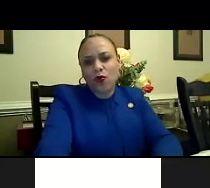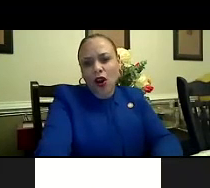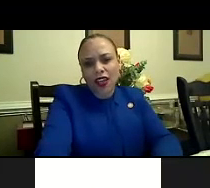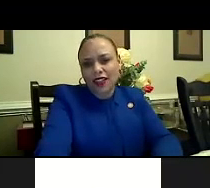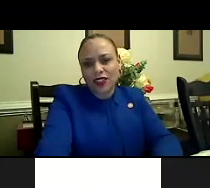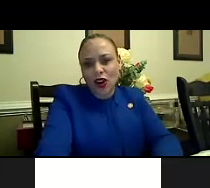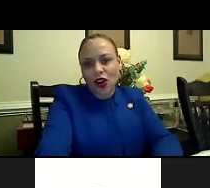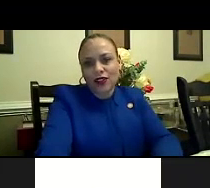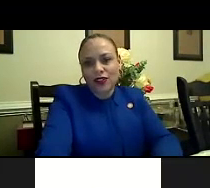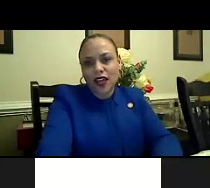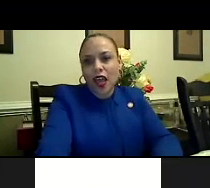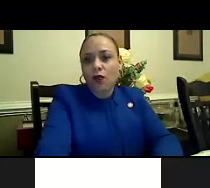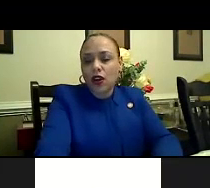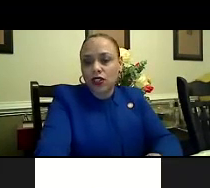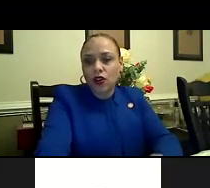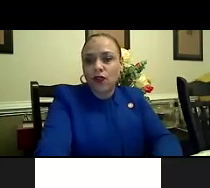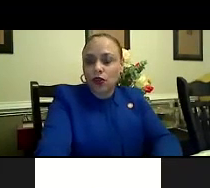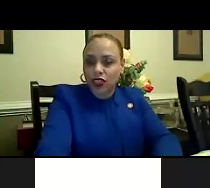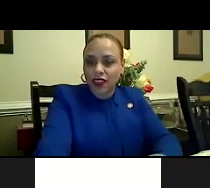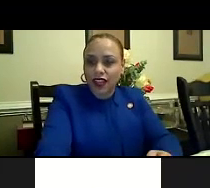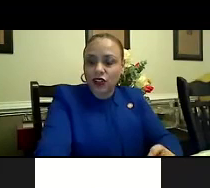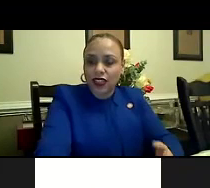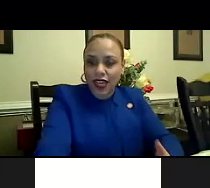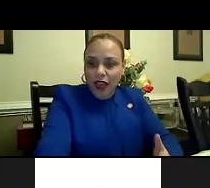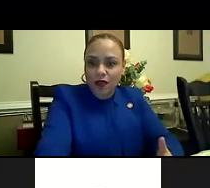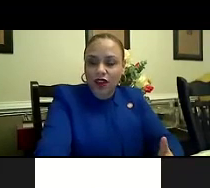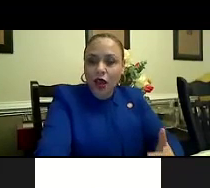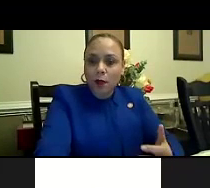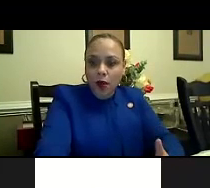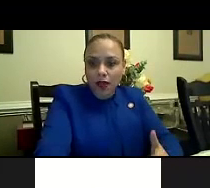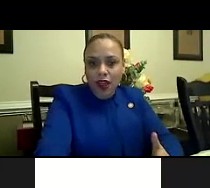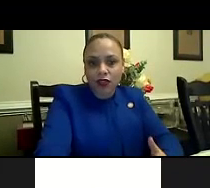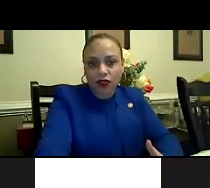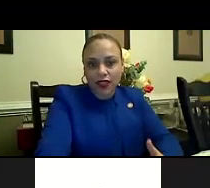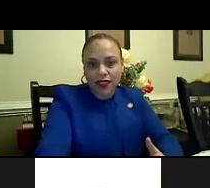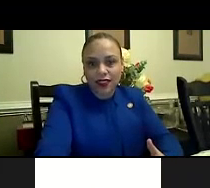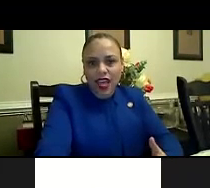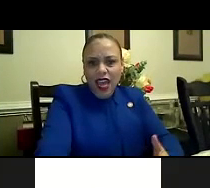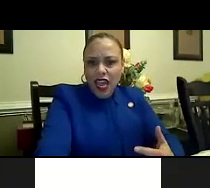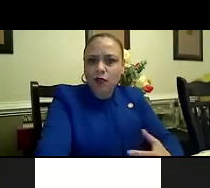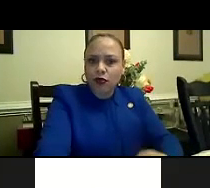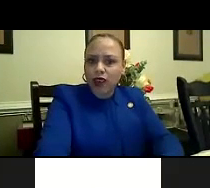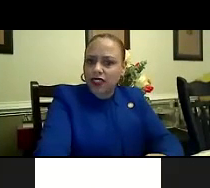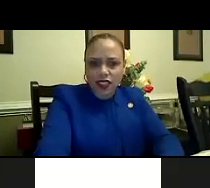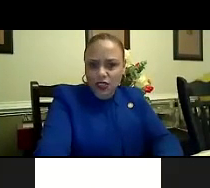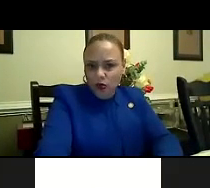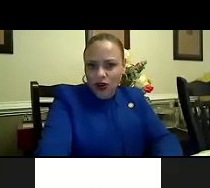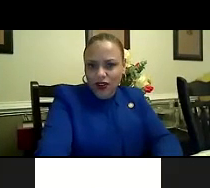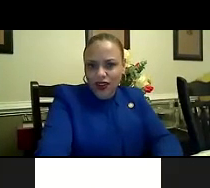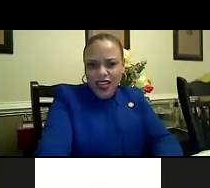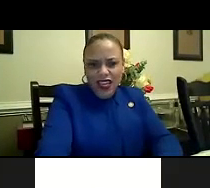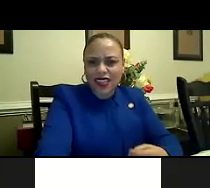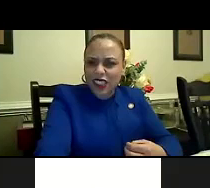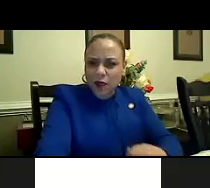is walking the talk, and we are so fortunate that during a time of a public health crisis, he brings to this